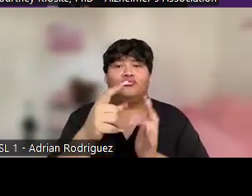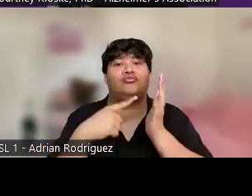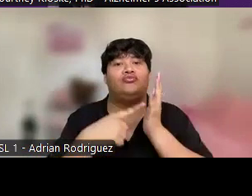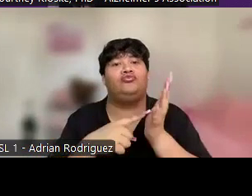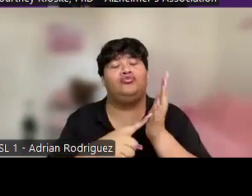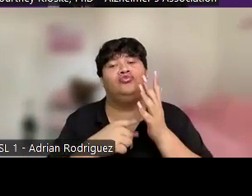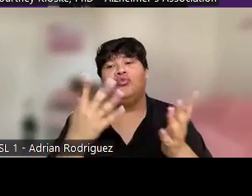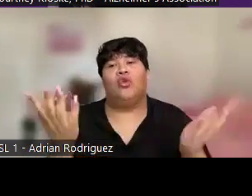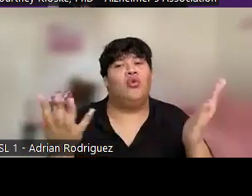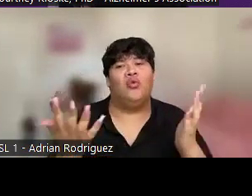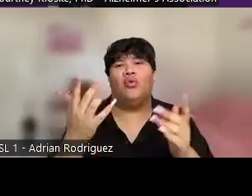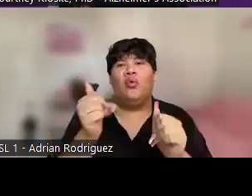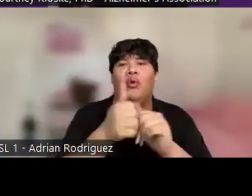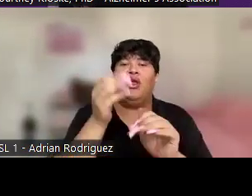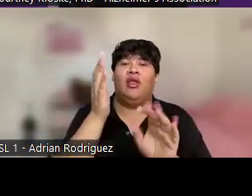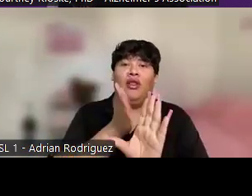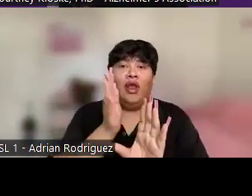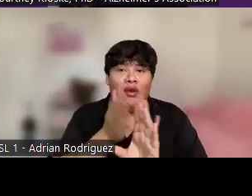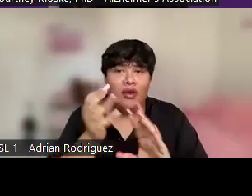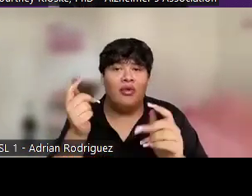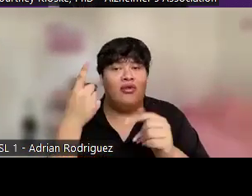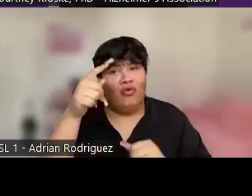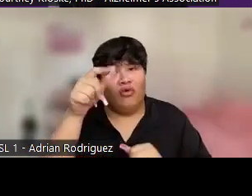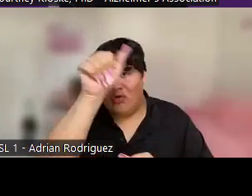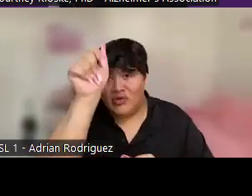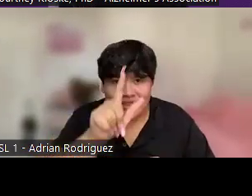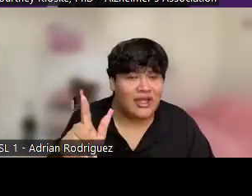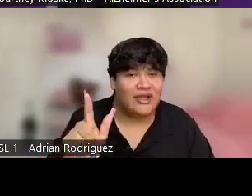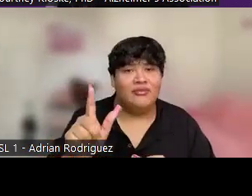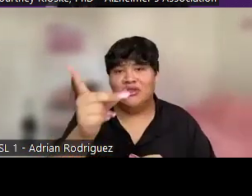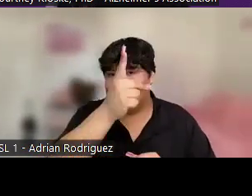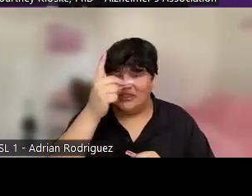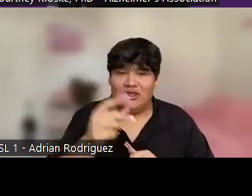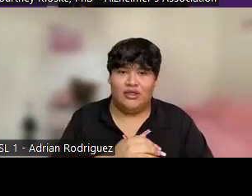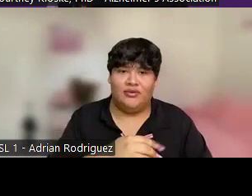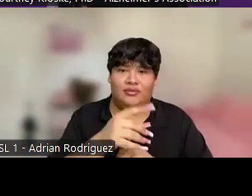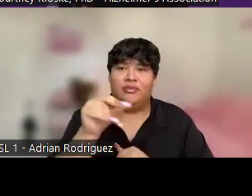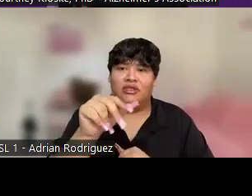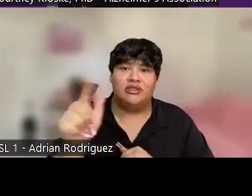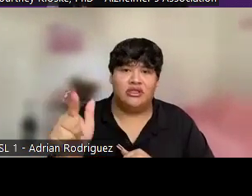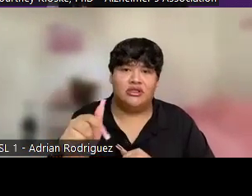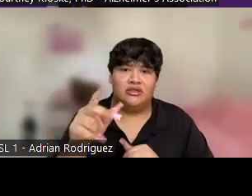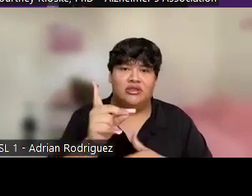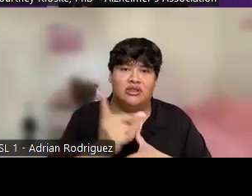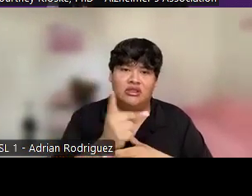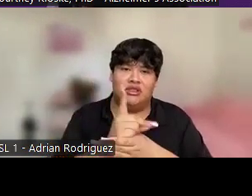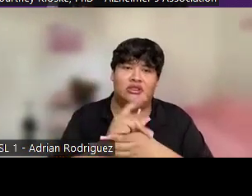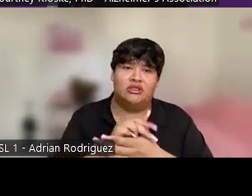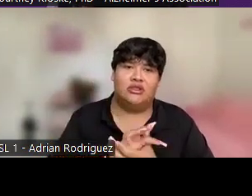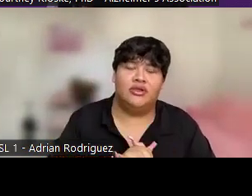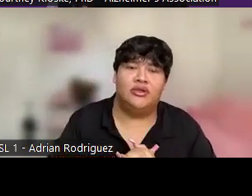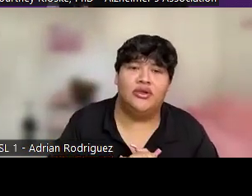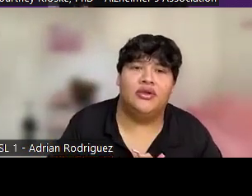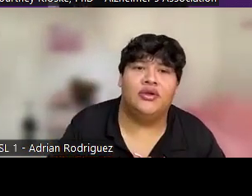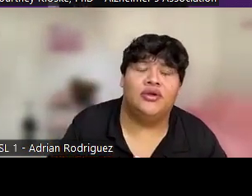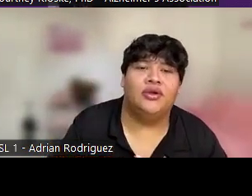are with therapies for Alzheimer's disease, noting that we have many different treatments for symptoms